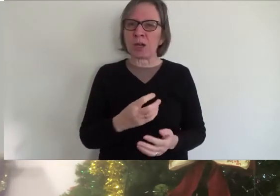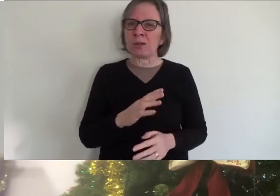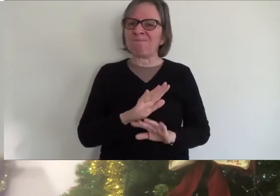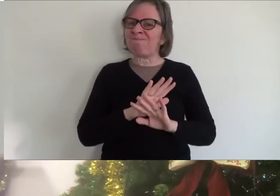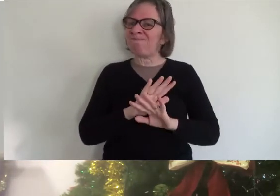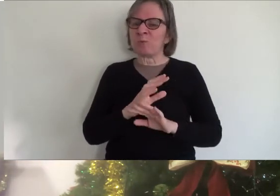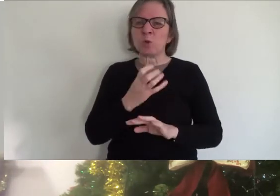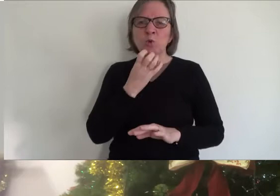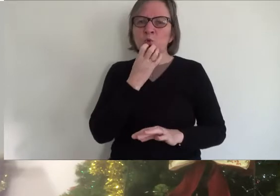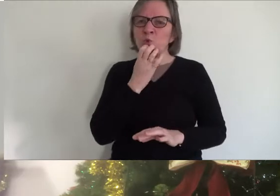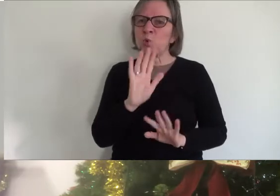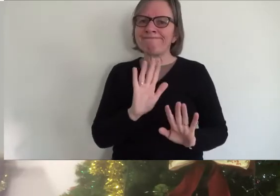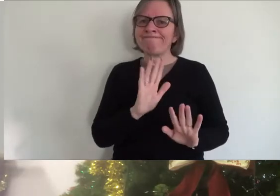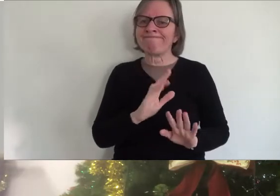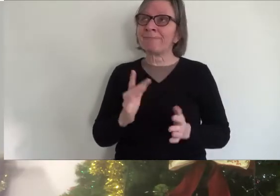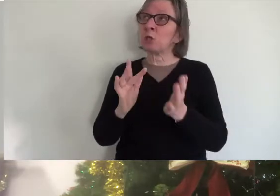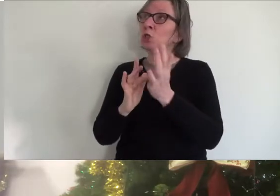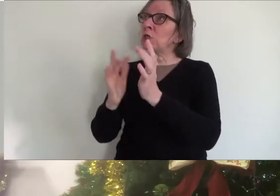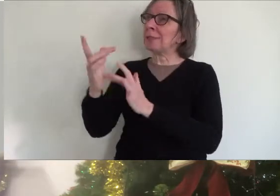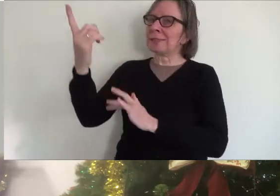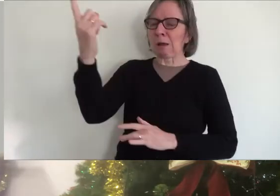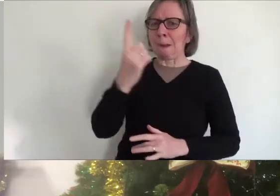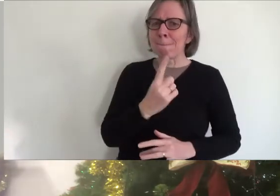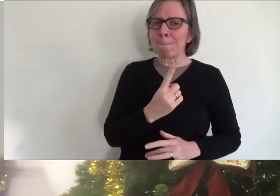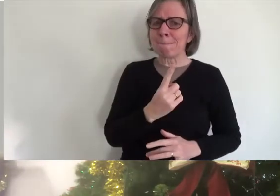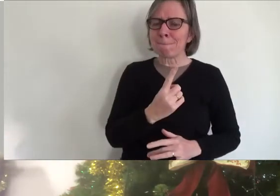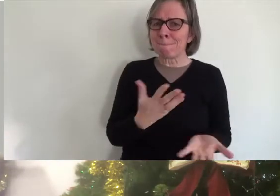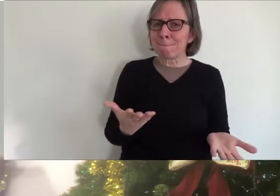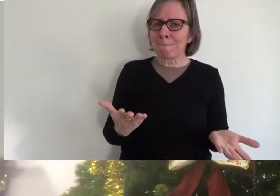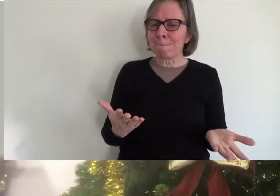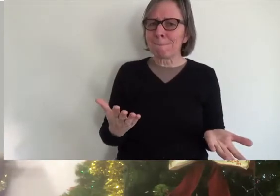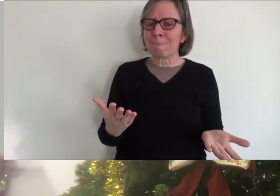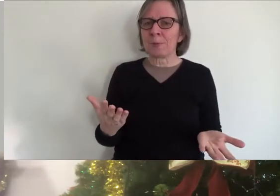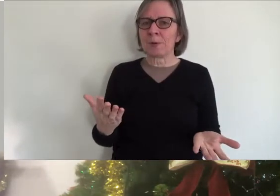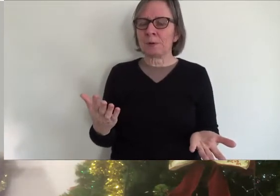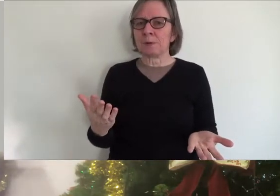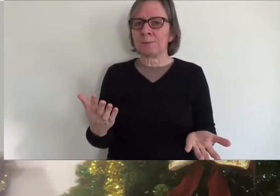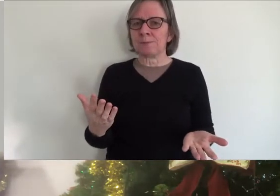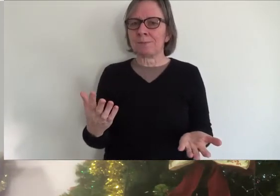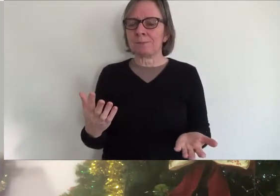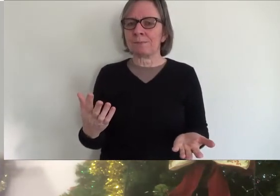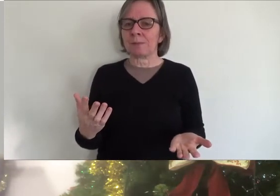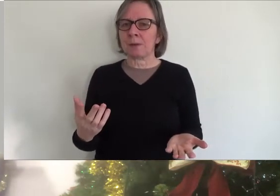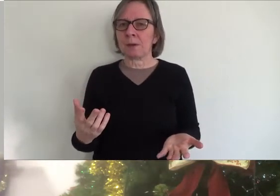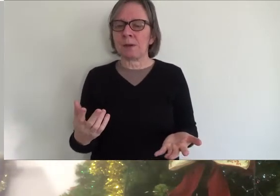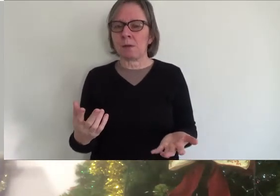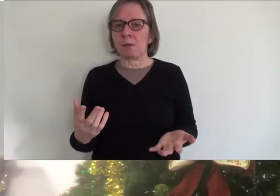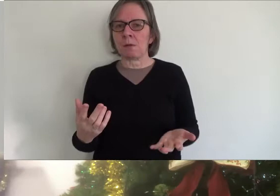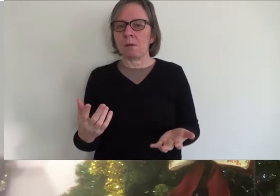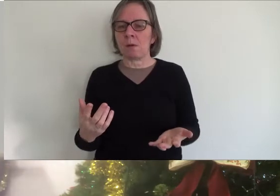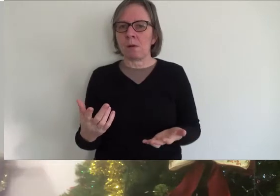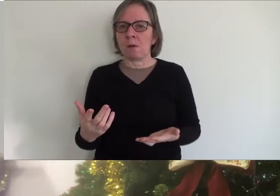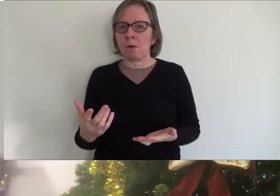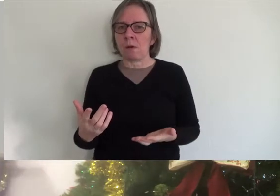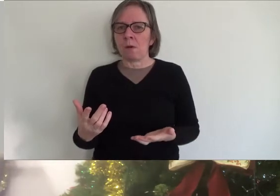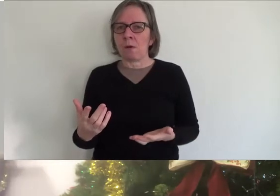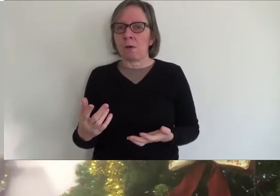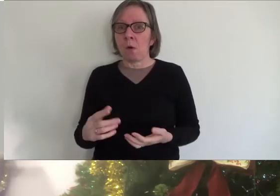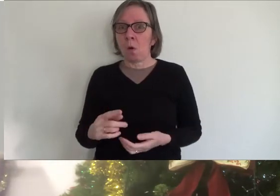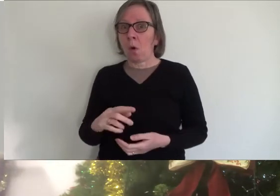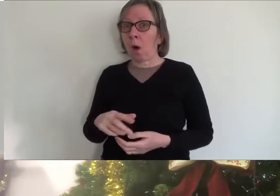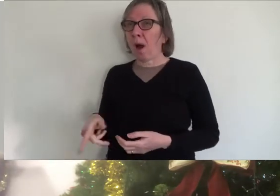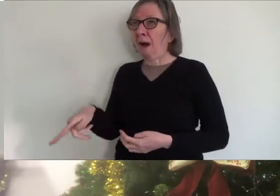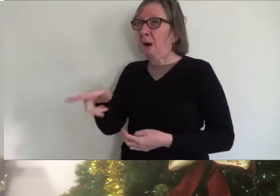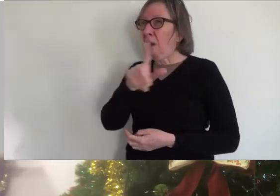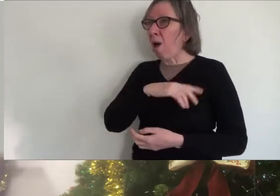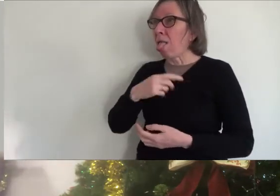by the Magi, a manifestation of a divine or supernatural being, or a moment of sudden